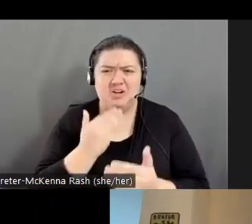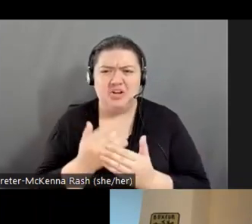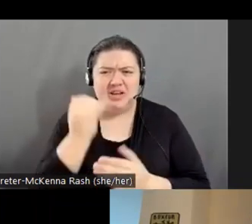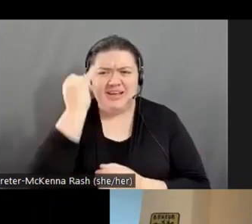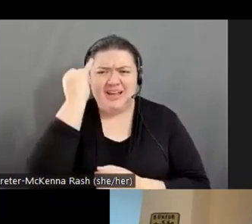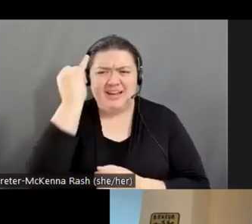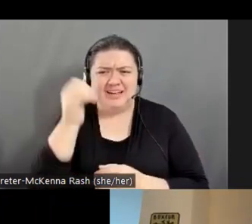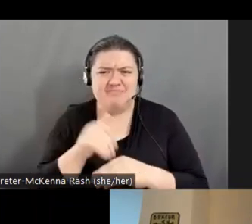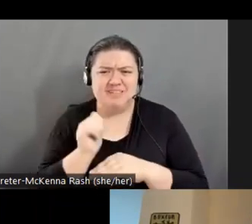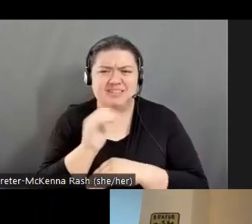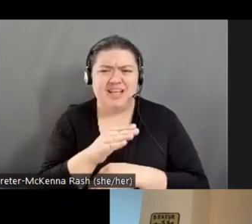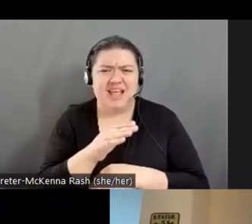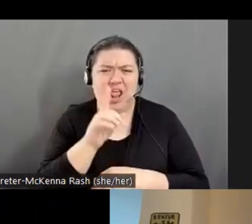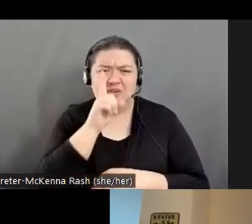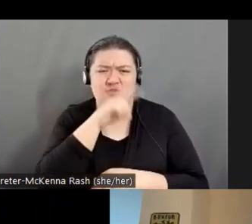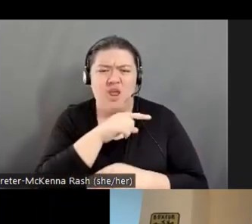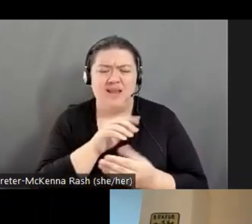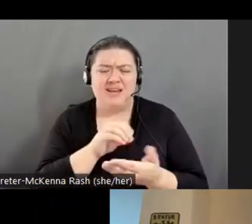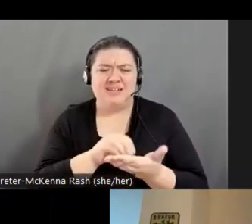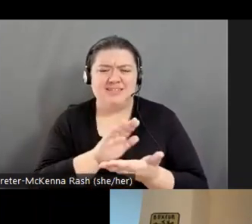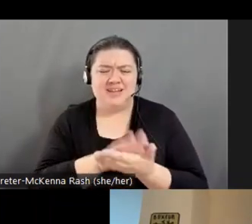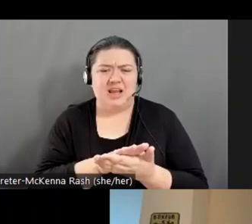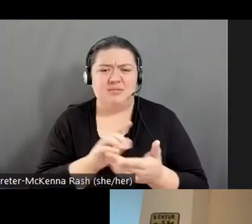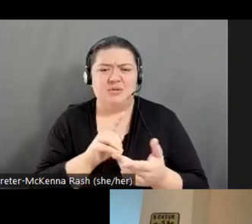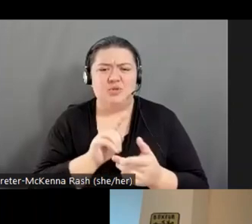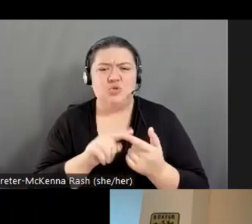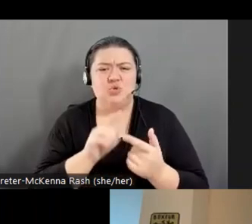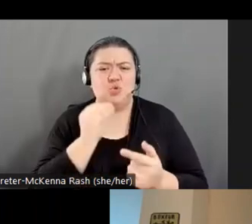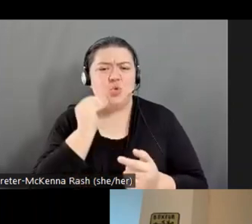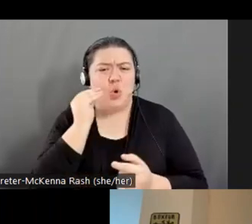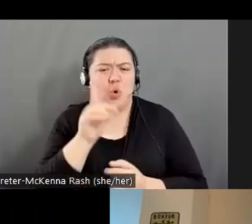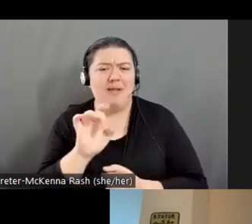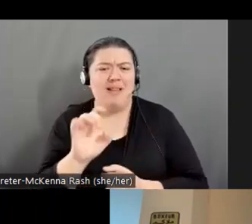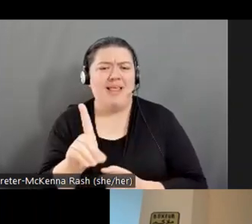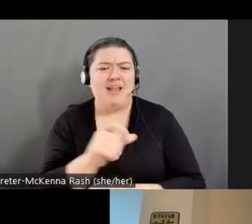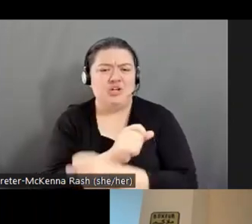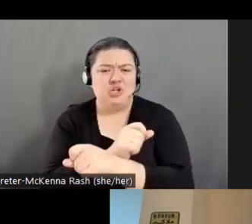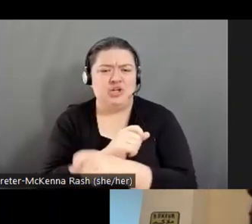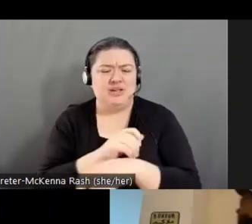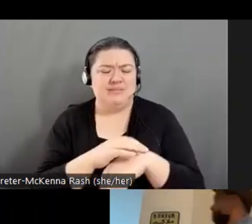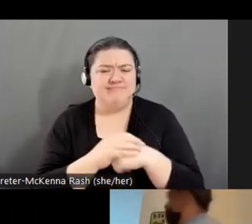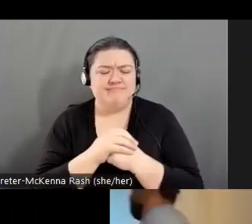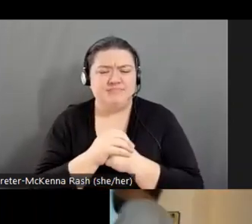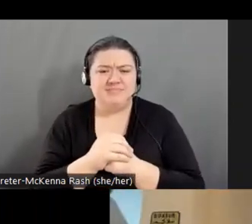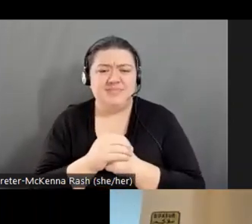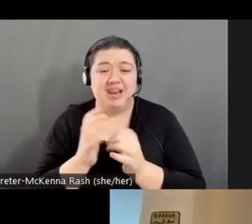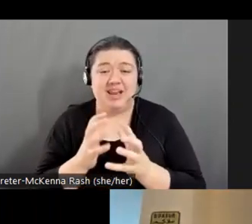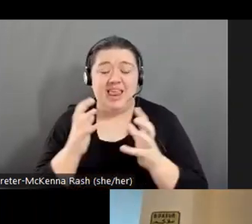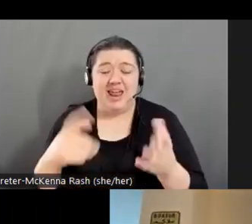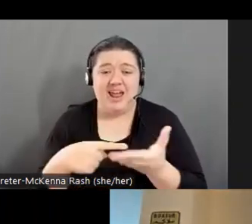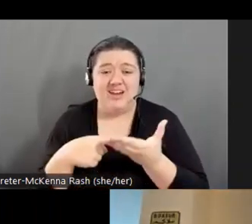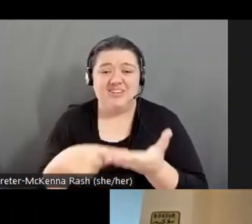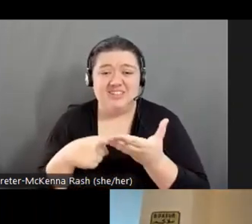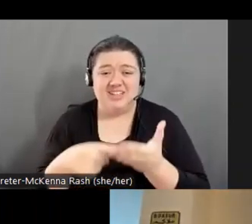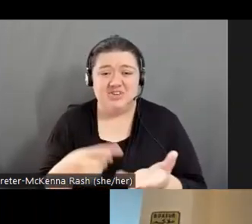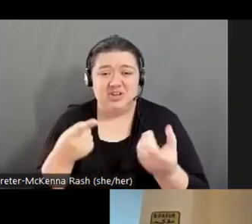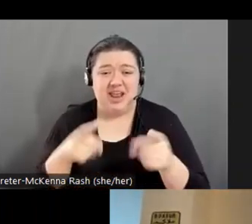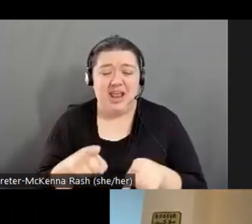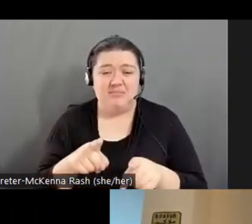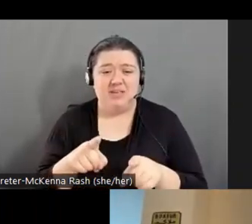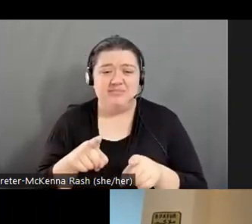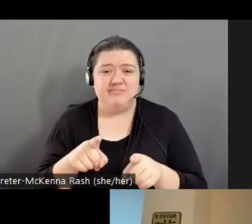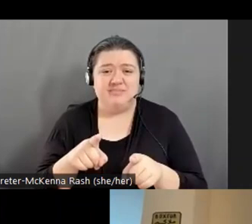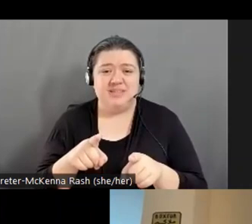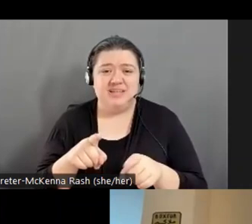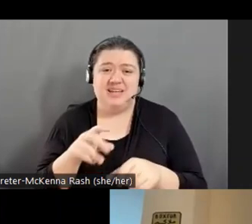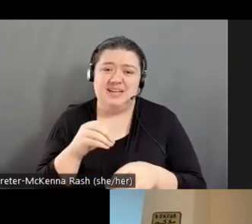submitting fraudulent documents to Homeland Security, which led to a lot of discussions throughout the